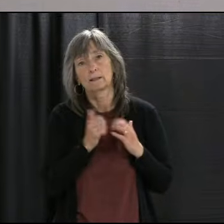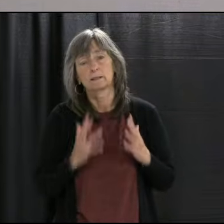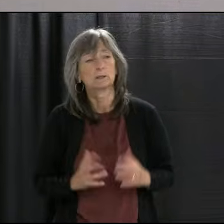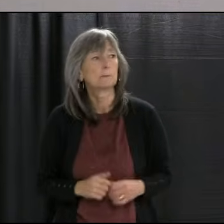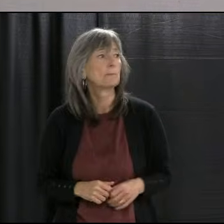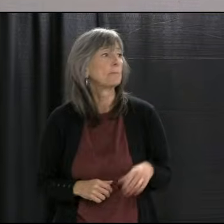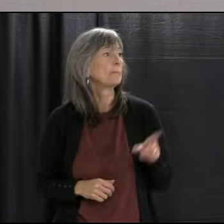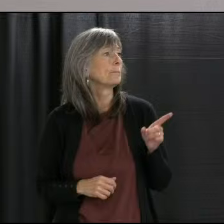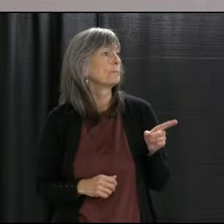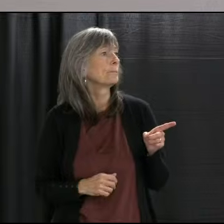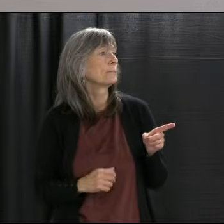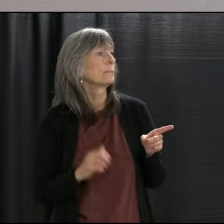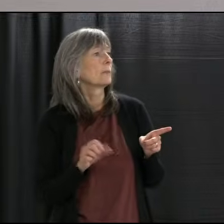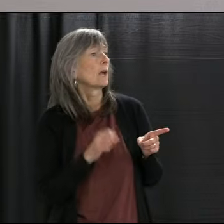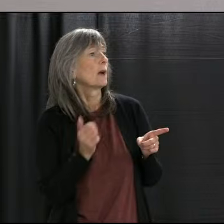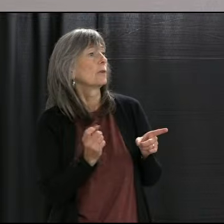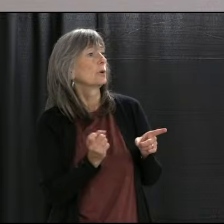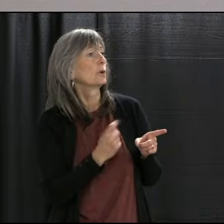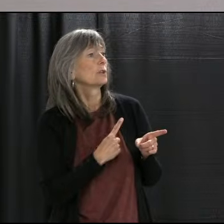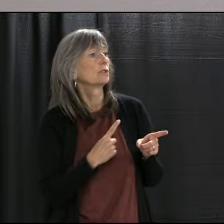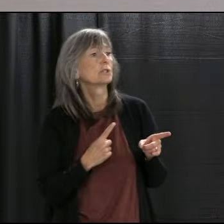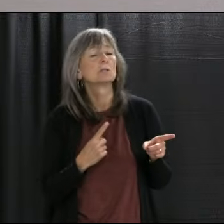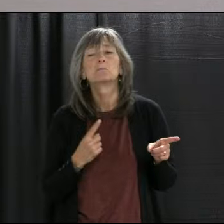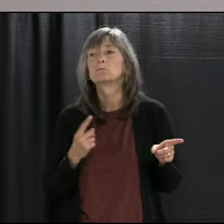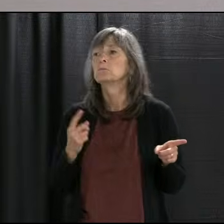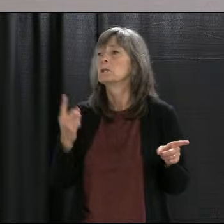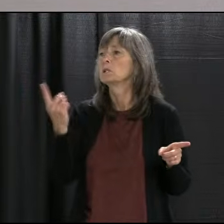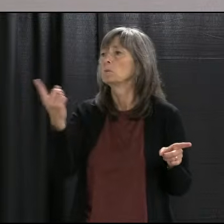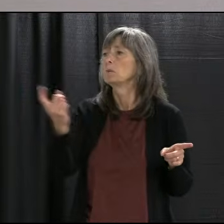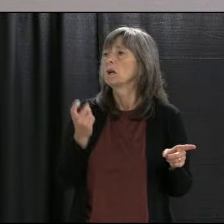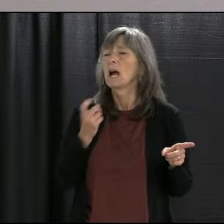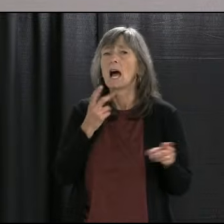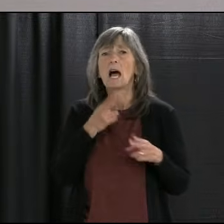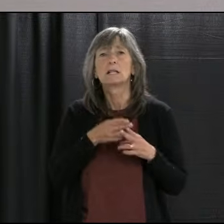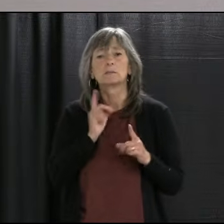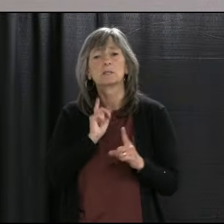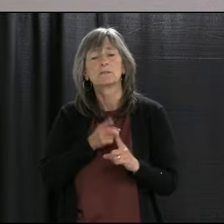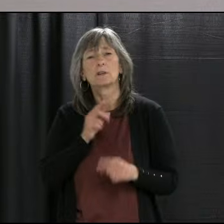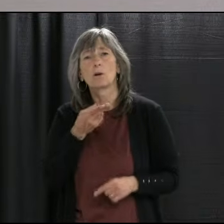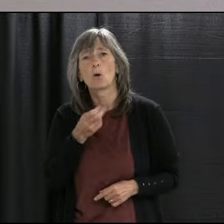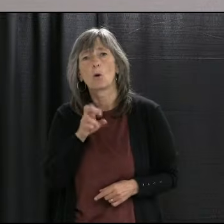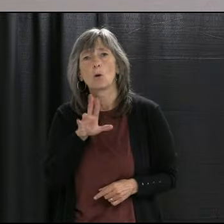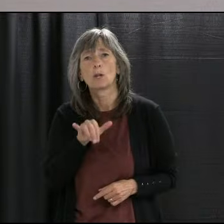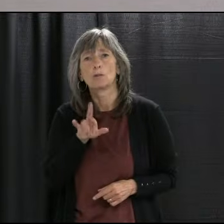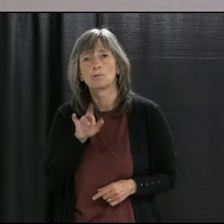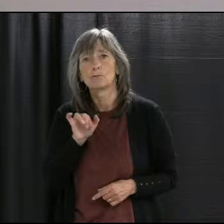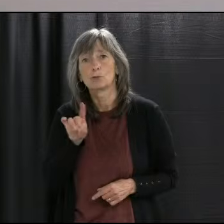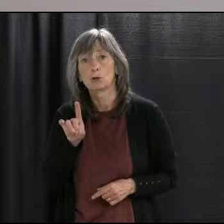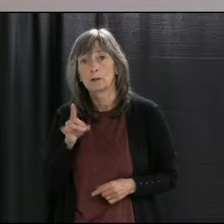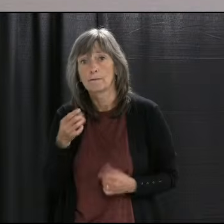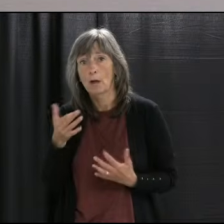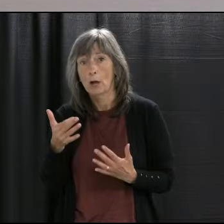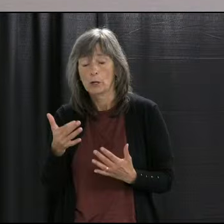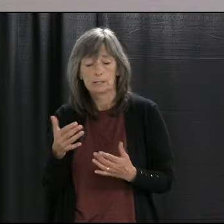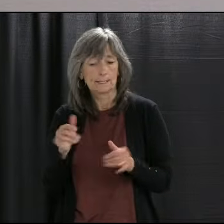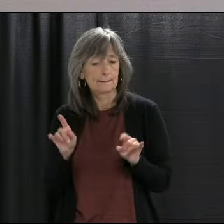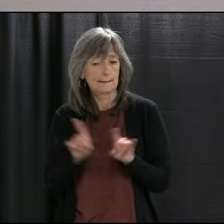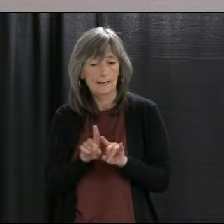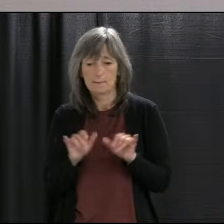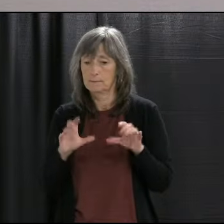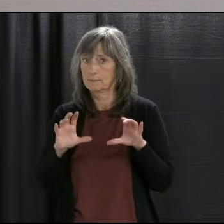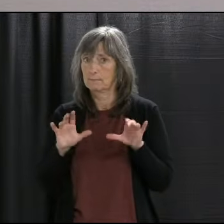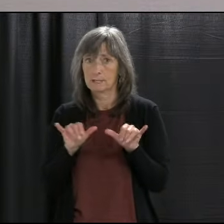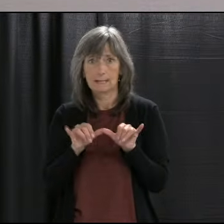I had a question sent to me earlier from someone wondering about the Holyrood fire. That hasn't changed in size, and we've heard